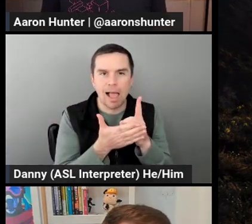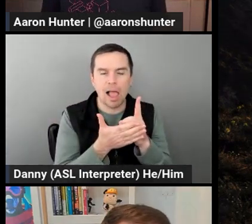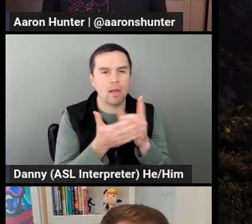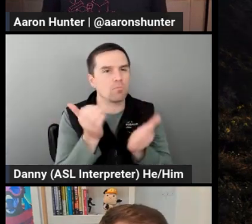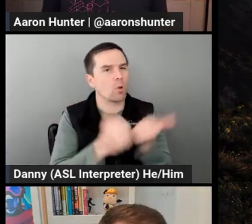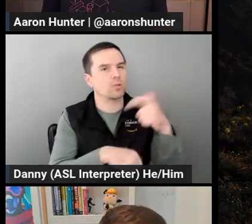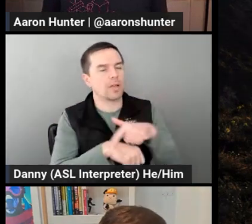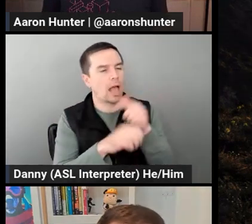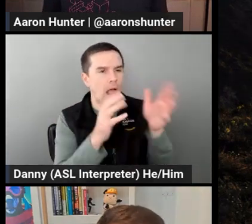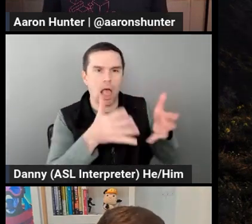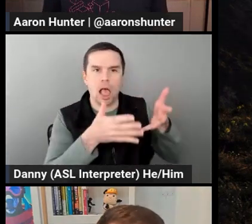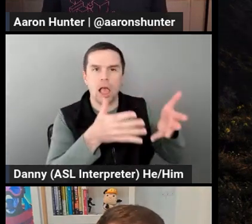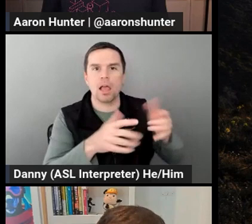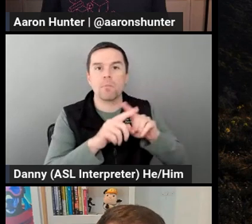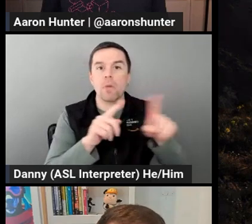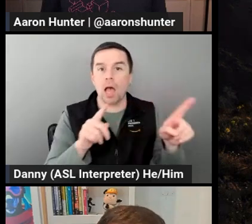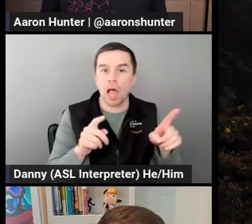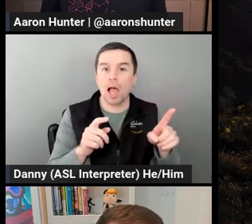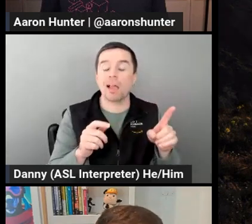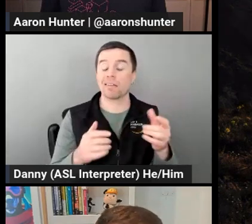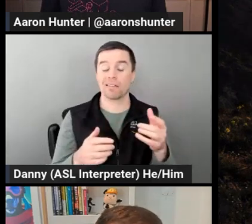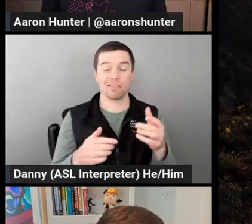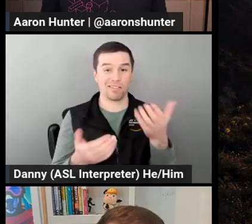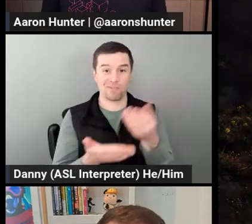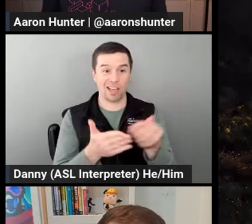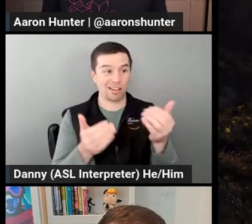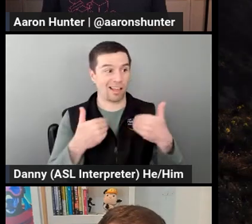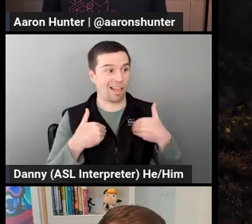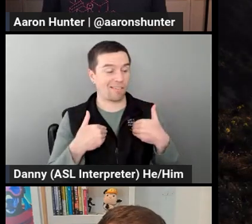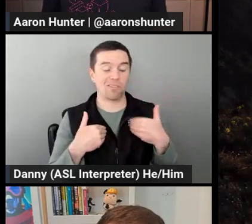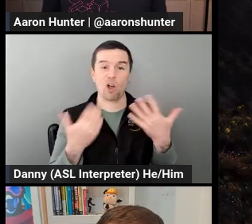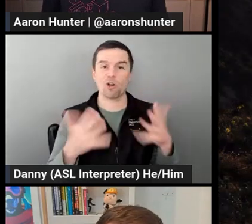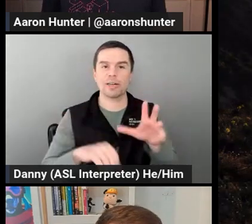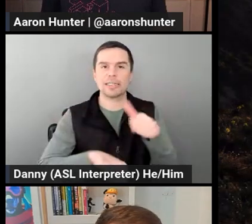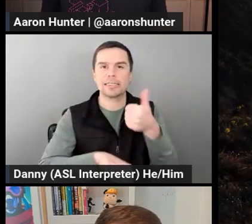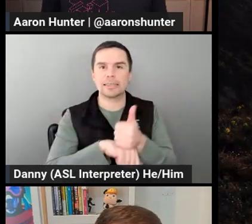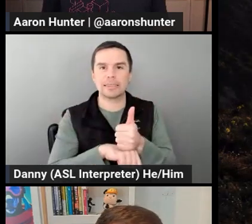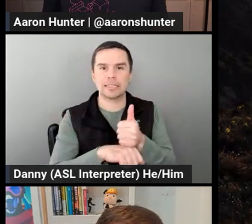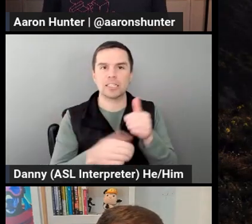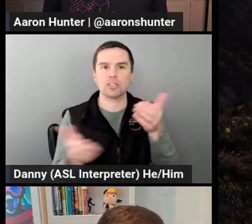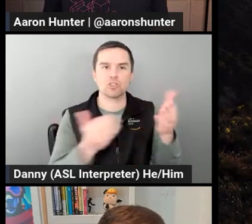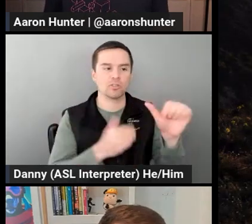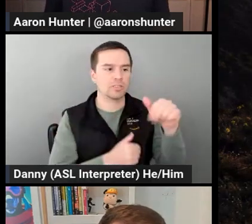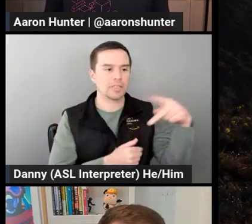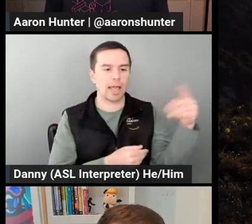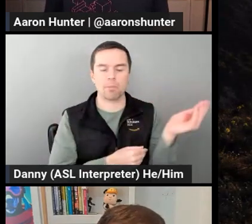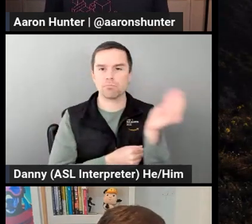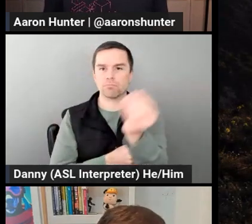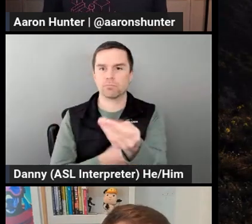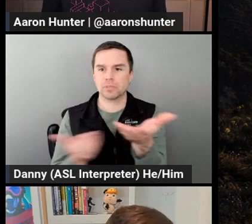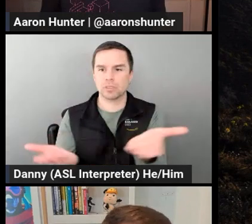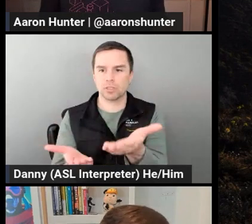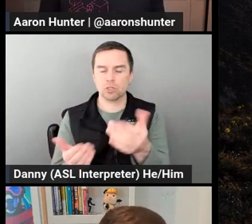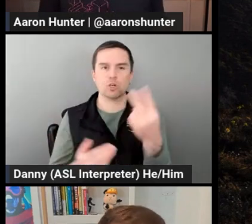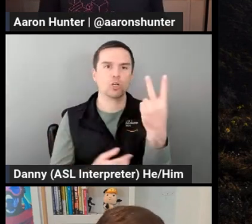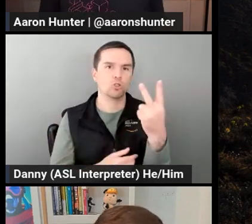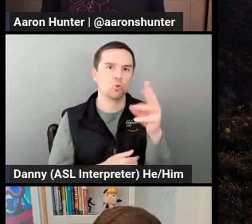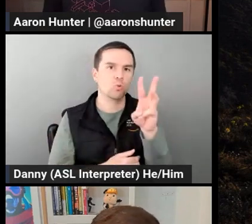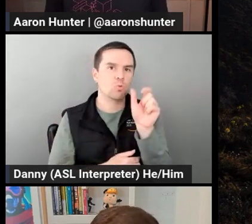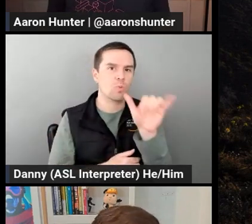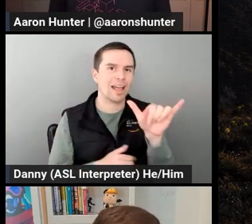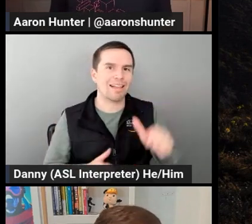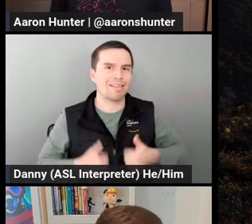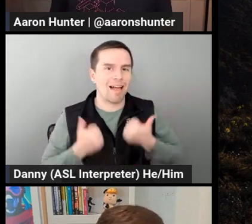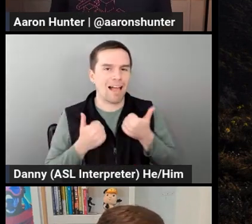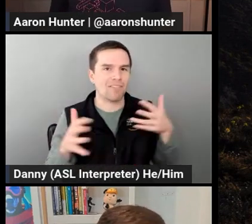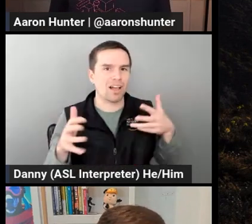existing serverless app and bring it in here and still work with it, and it's a live update, two-way live update, that's just fantastic. That's